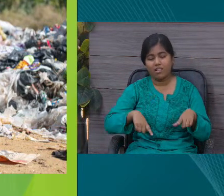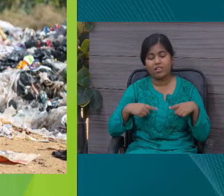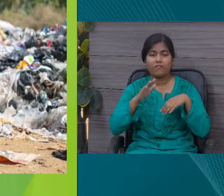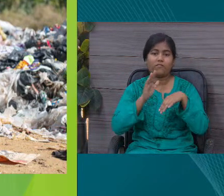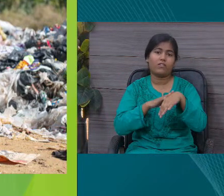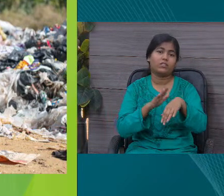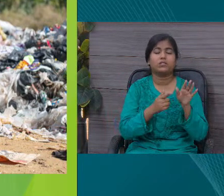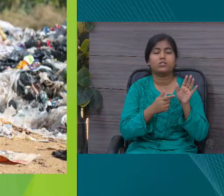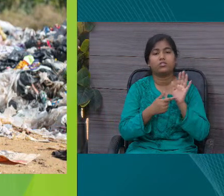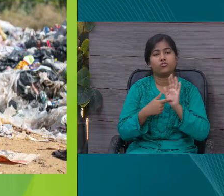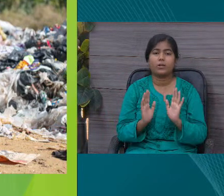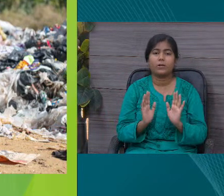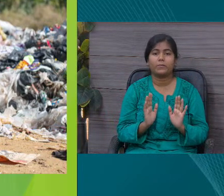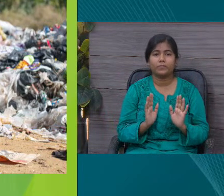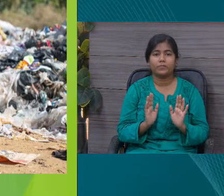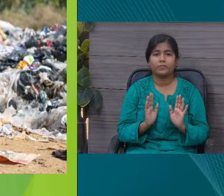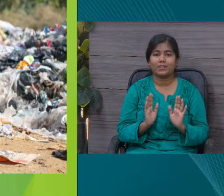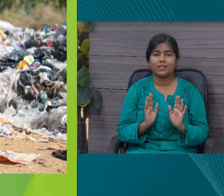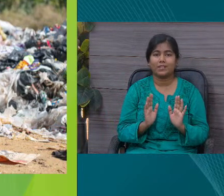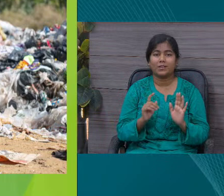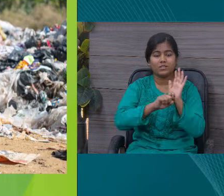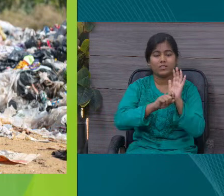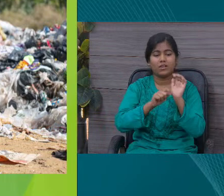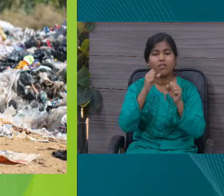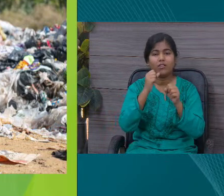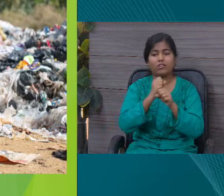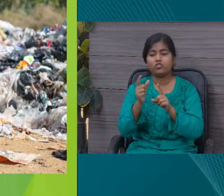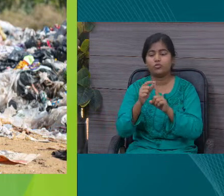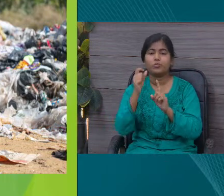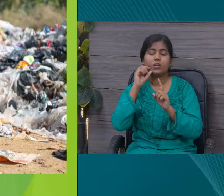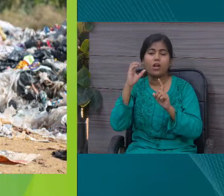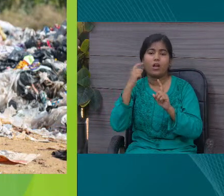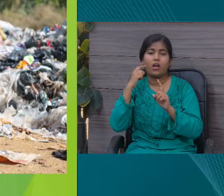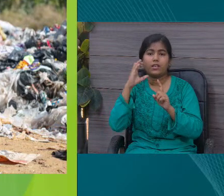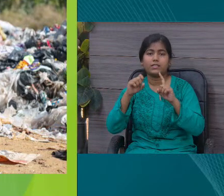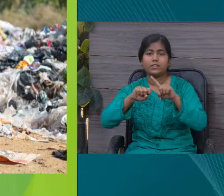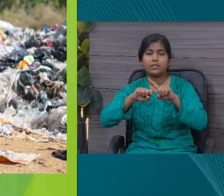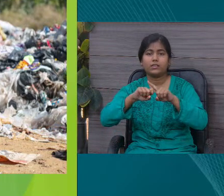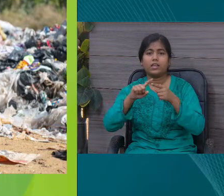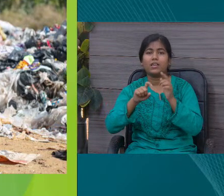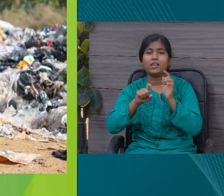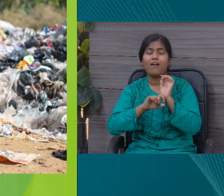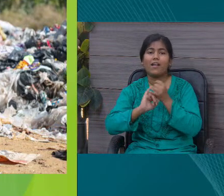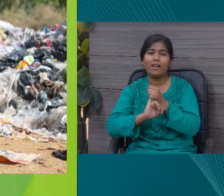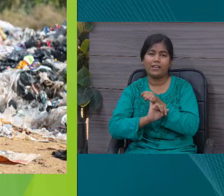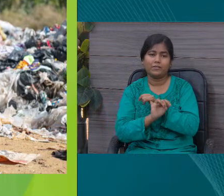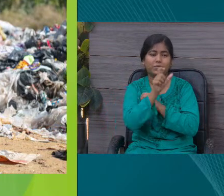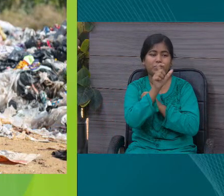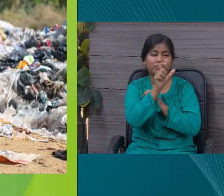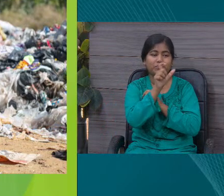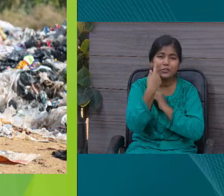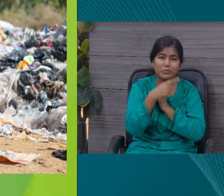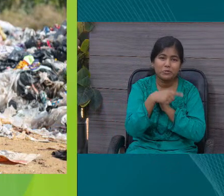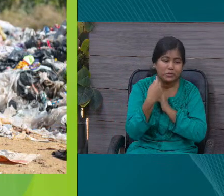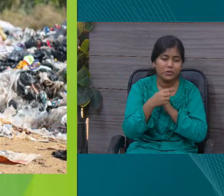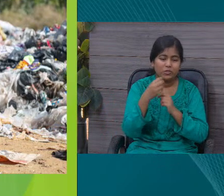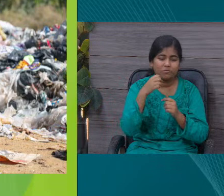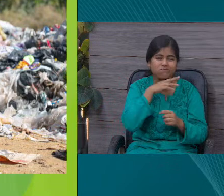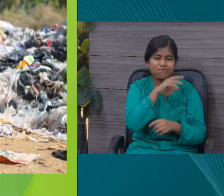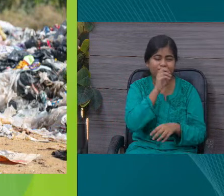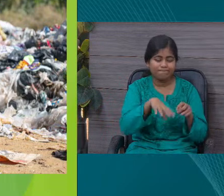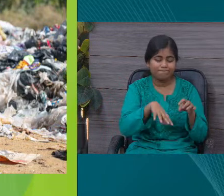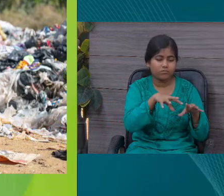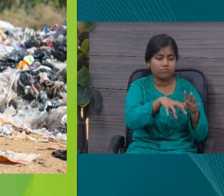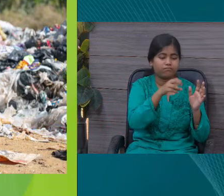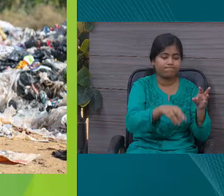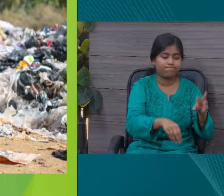rag pickers look like. That is what our chapter is also about. It is about rag pickers, it is about bangle makers. So as real as